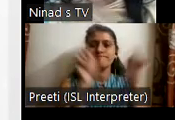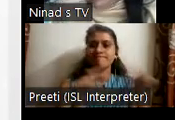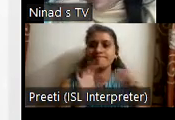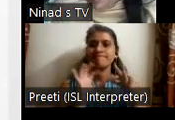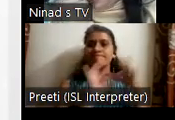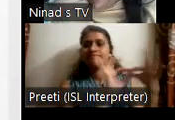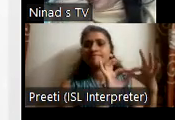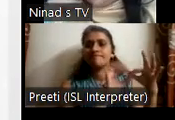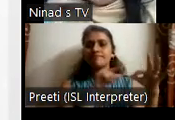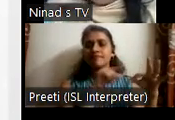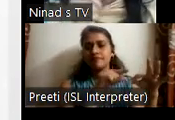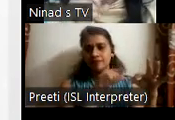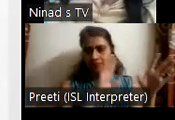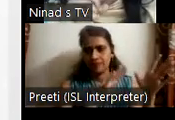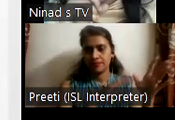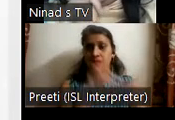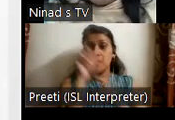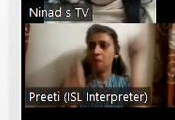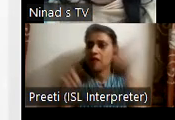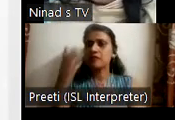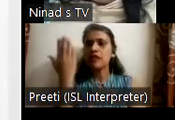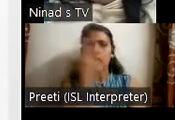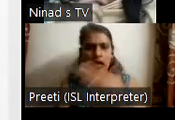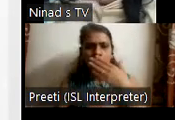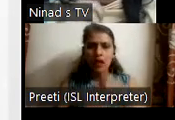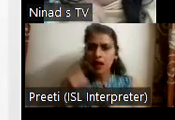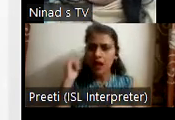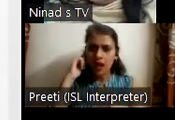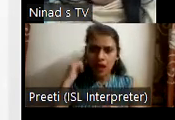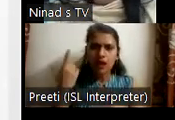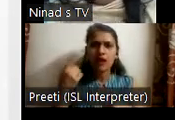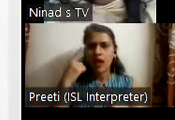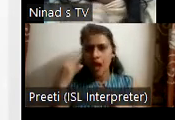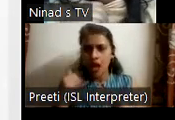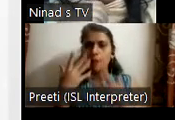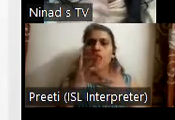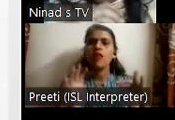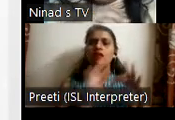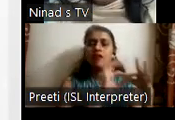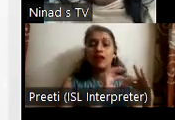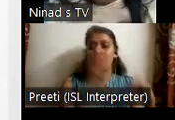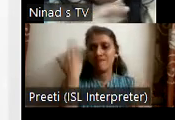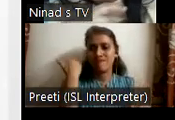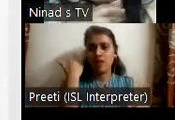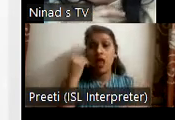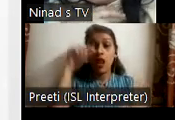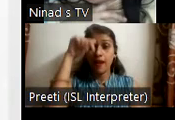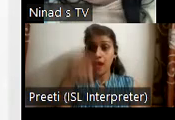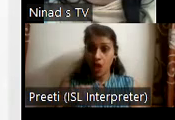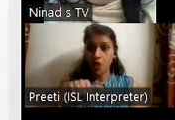the body of the individual. But in the current time, it is practiced with